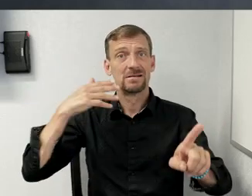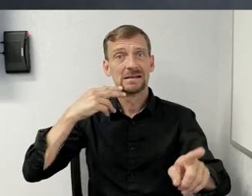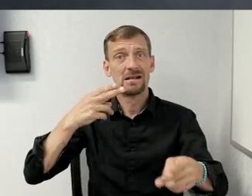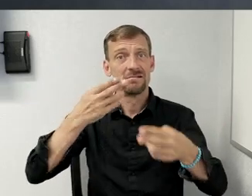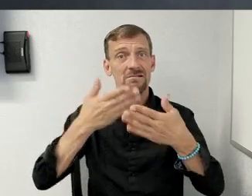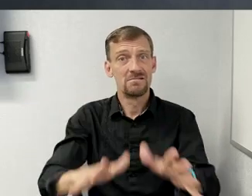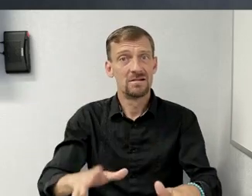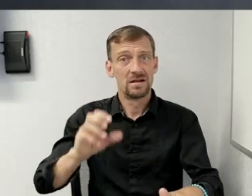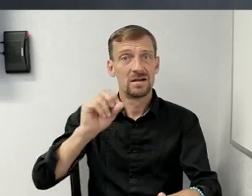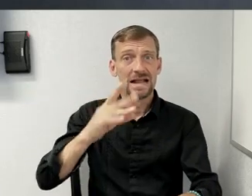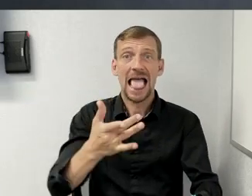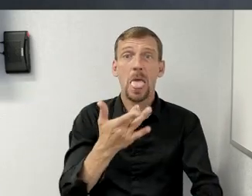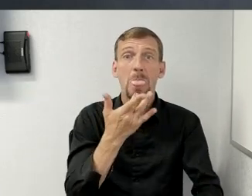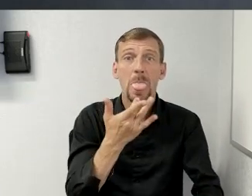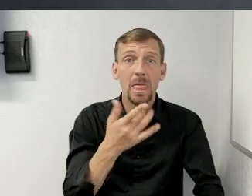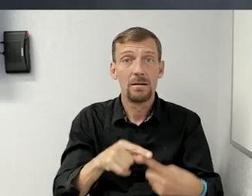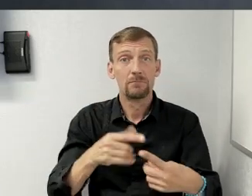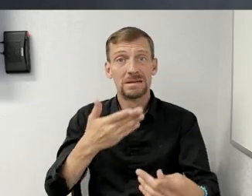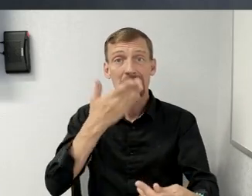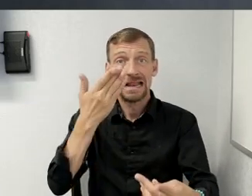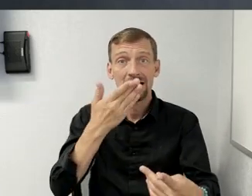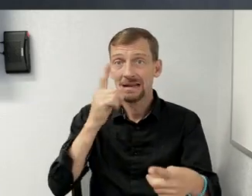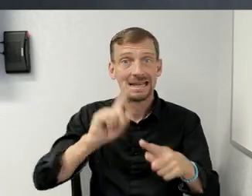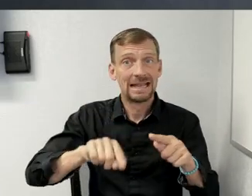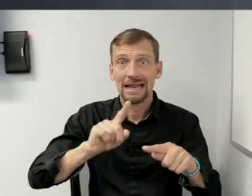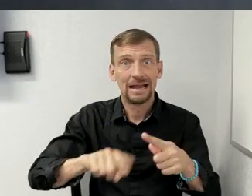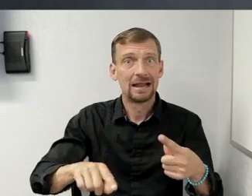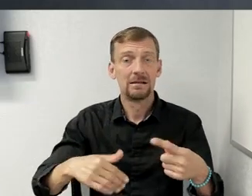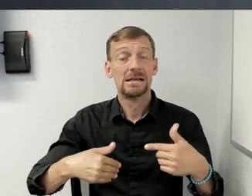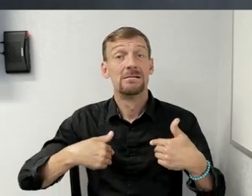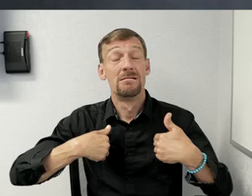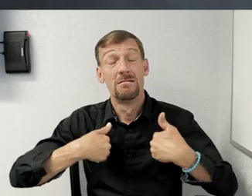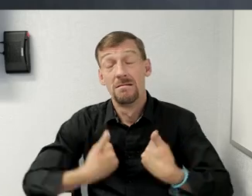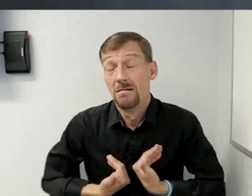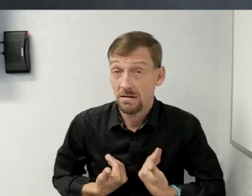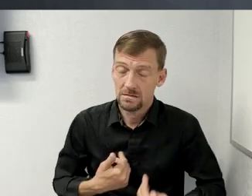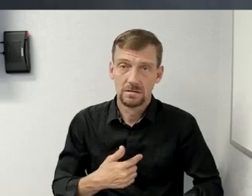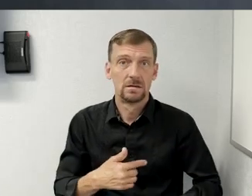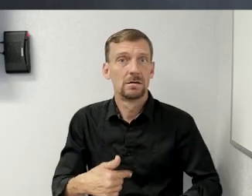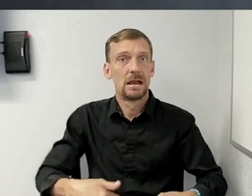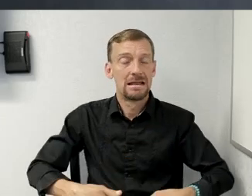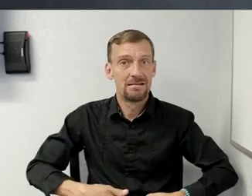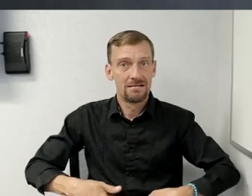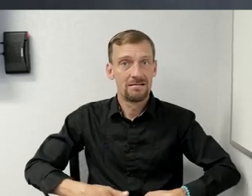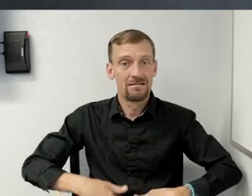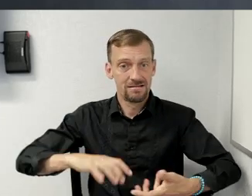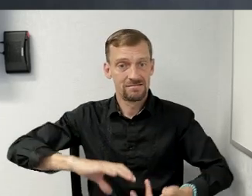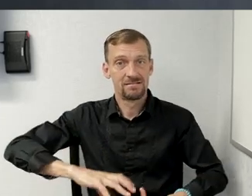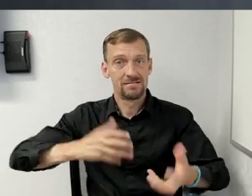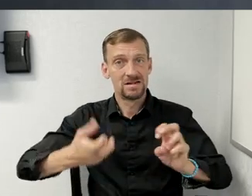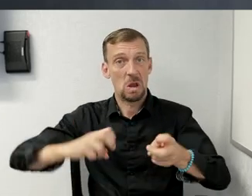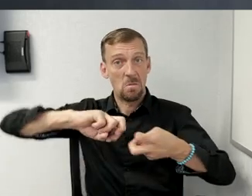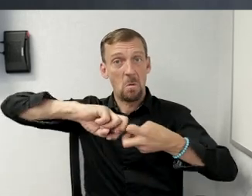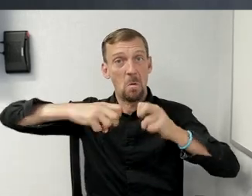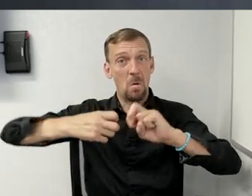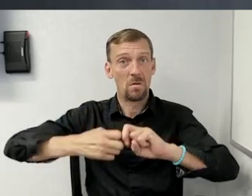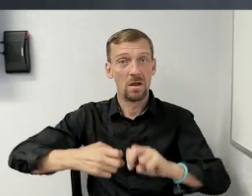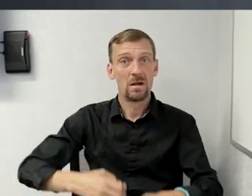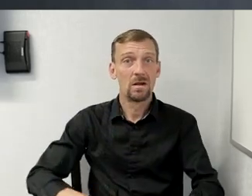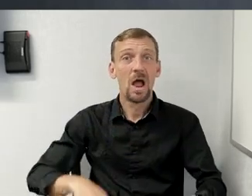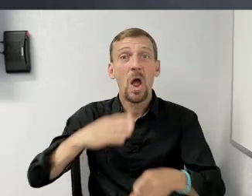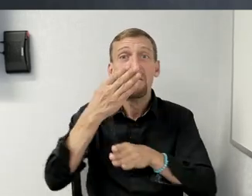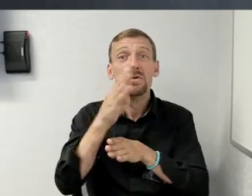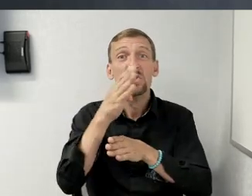of taste or smell, fatigue, gastrointestinal issues,